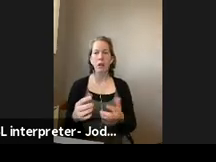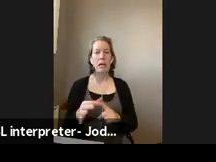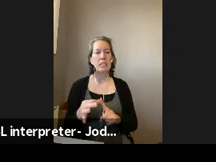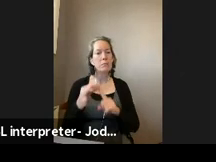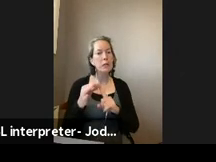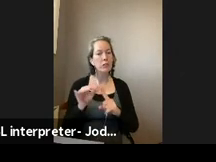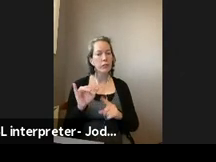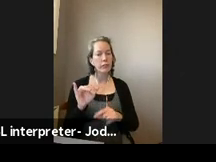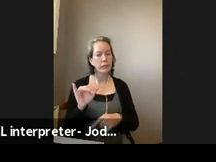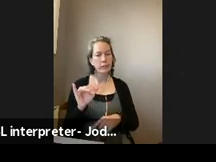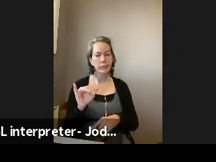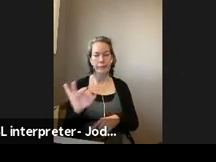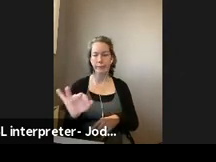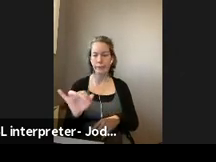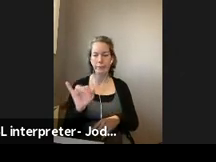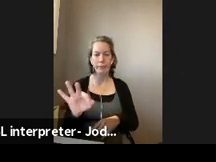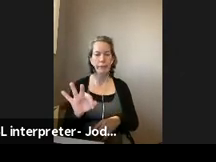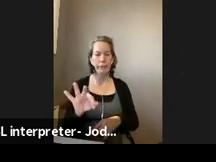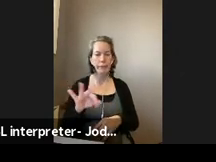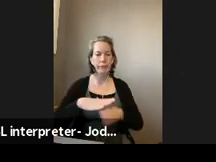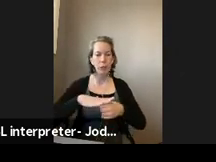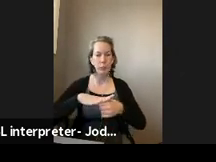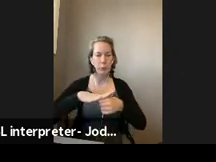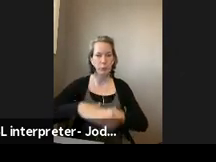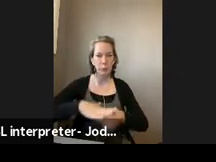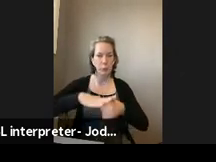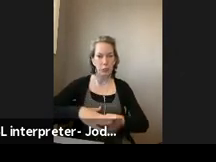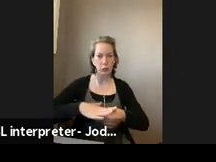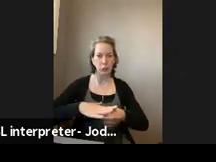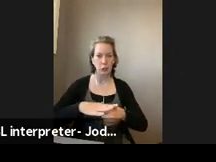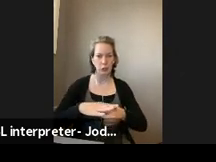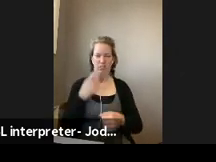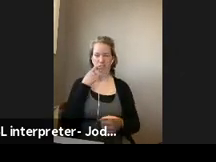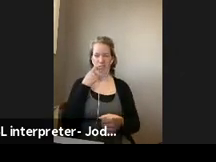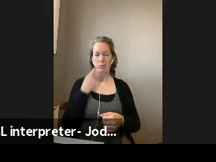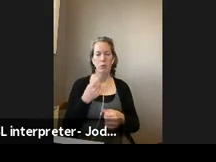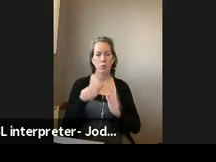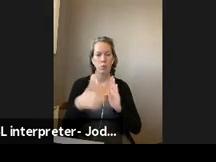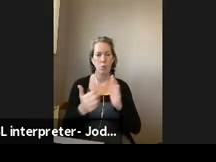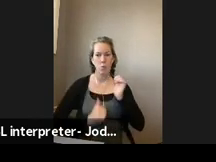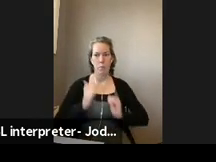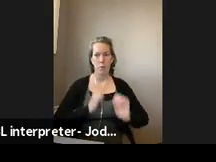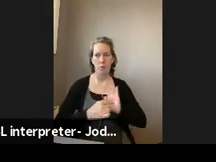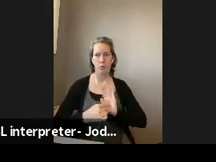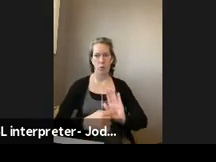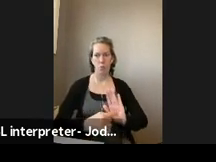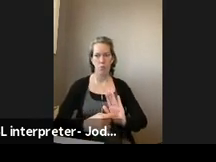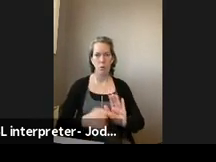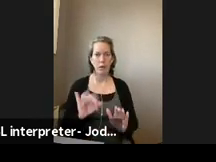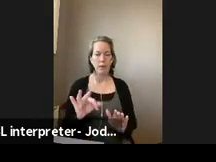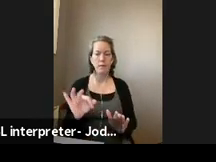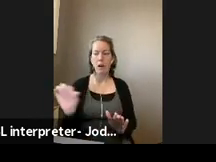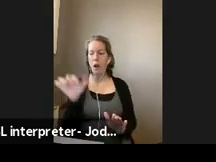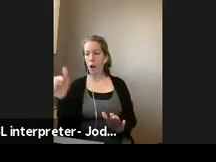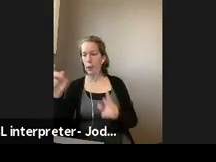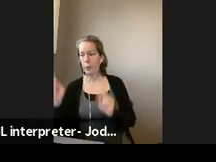we've seen it from the role plays, right? When someone is trying to apply pressure to you to get